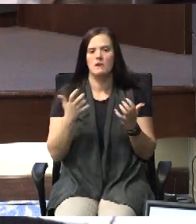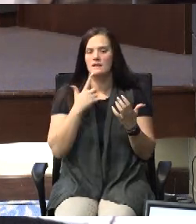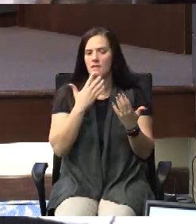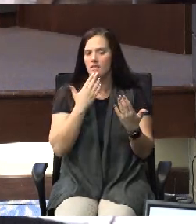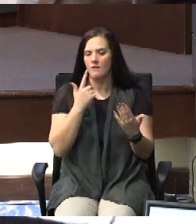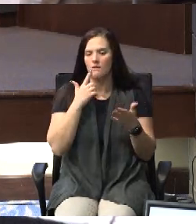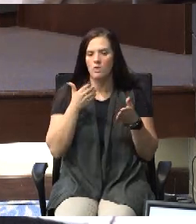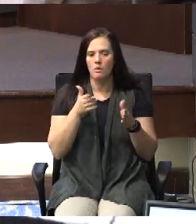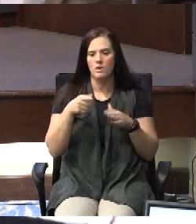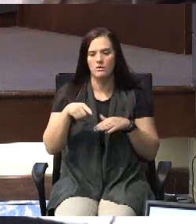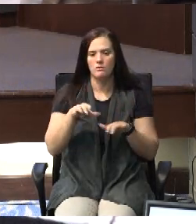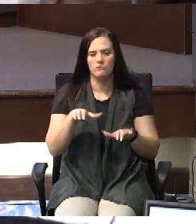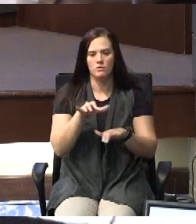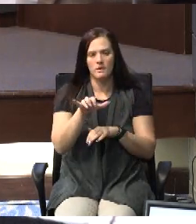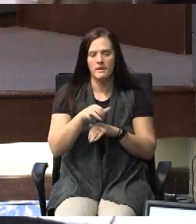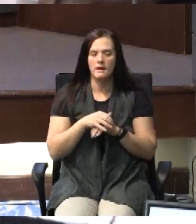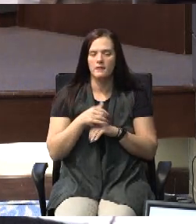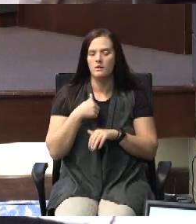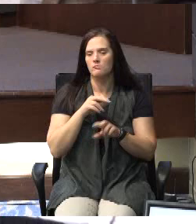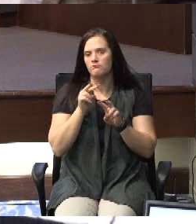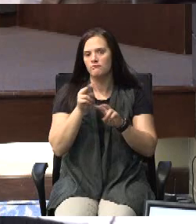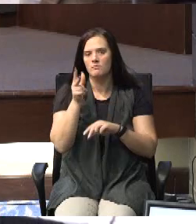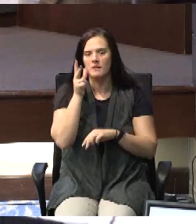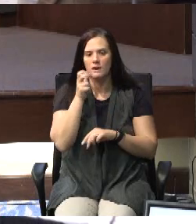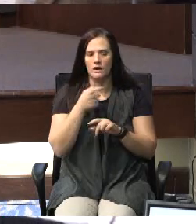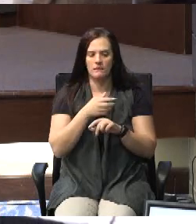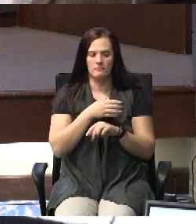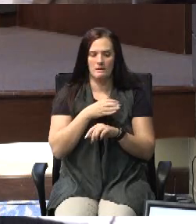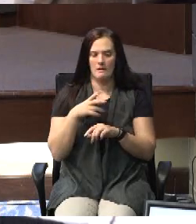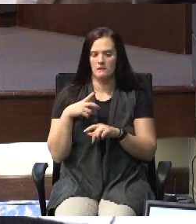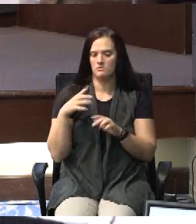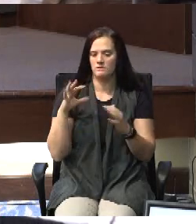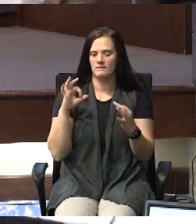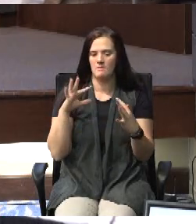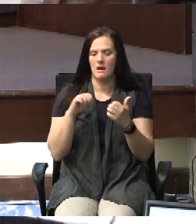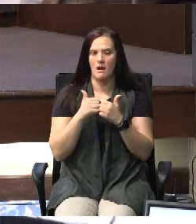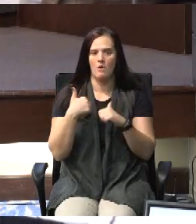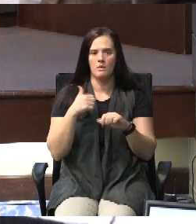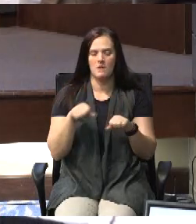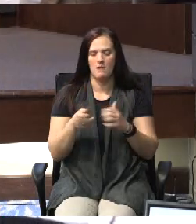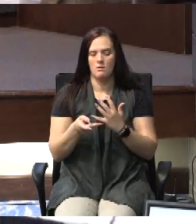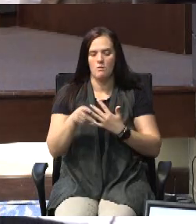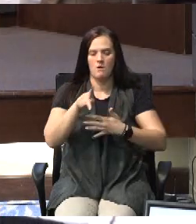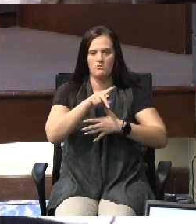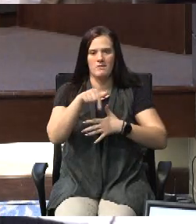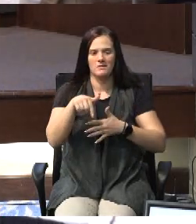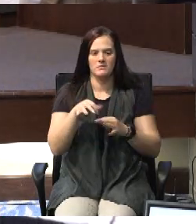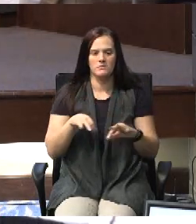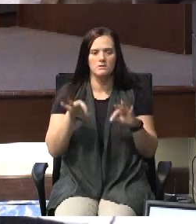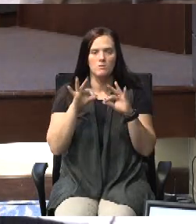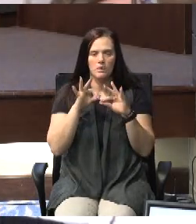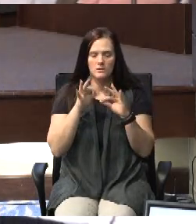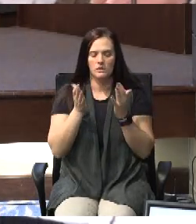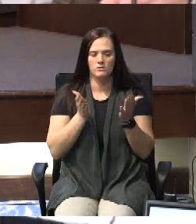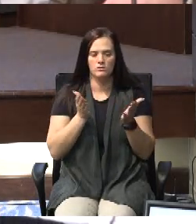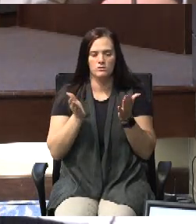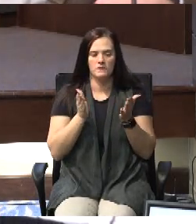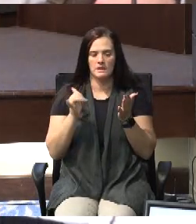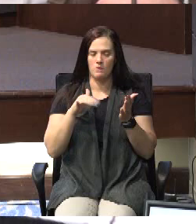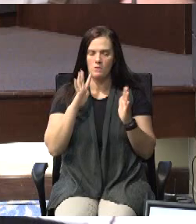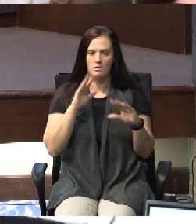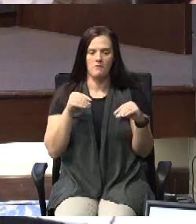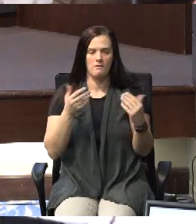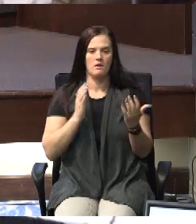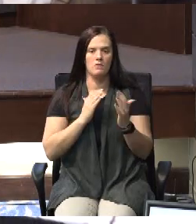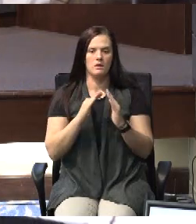say thanks for the way that y'all are doing it, and look forward to hearing the council's feedback on how we can prioritize this important service that we